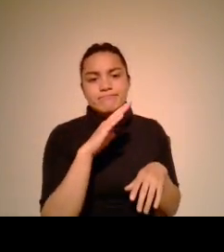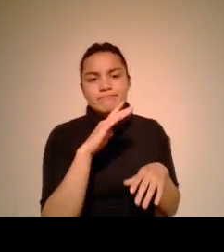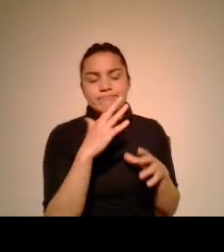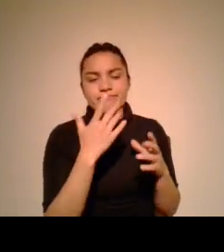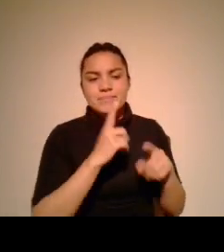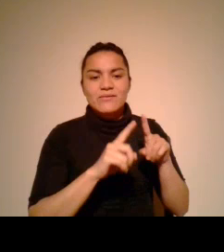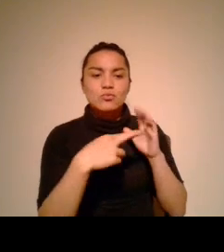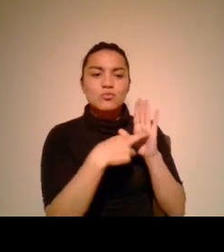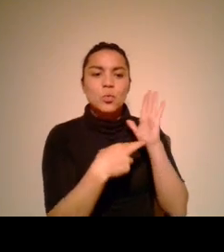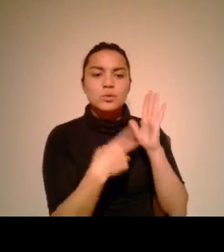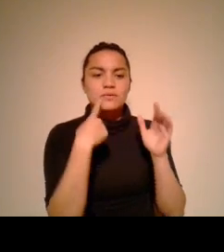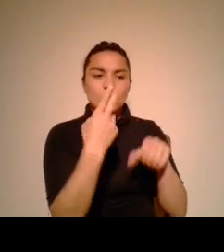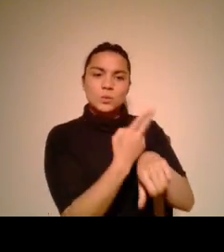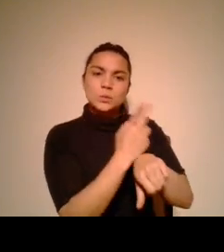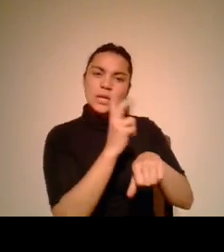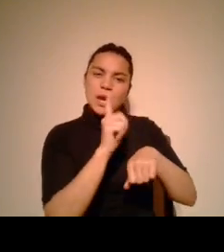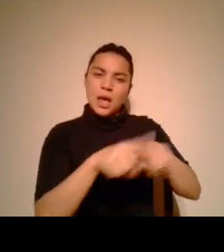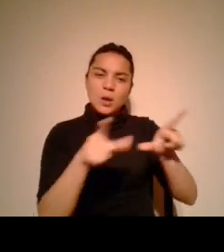the ways that